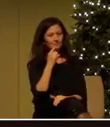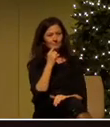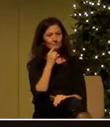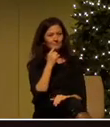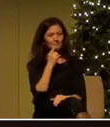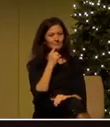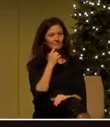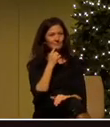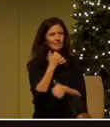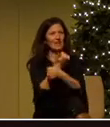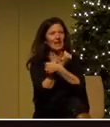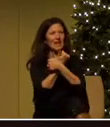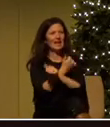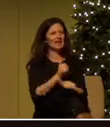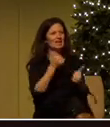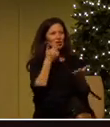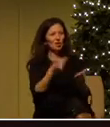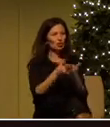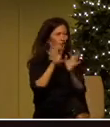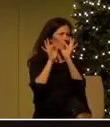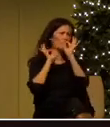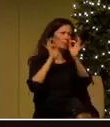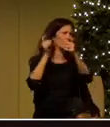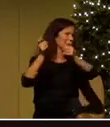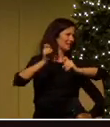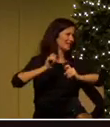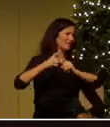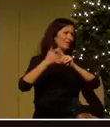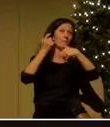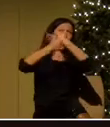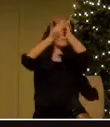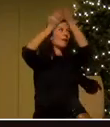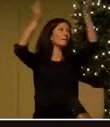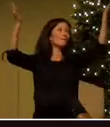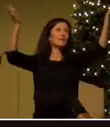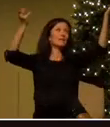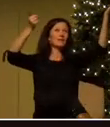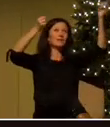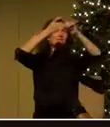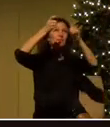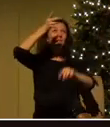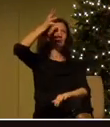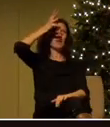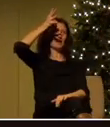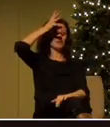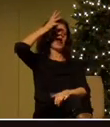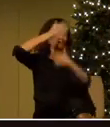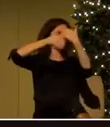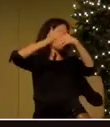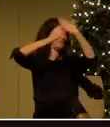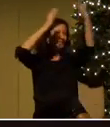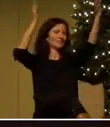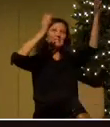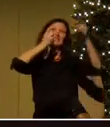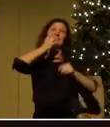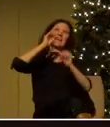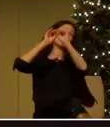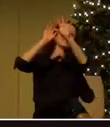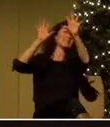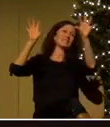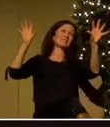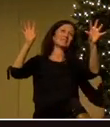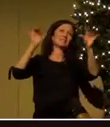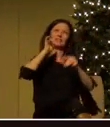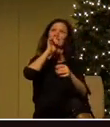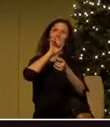and perfect gift comes from above, coming down from the Father of the heavenly lights, who does not change like